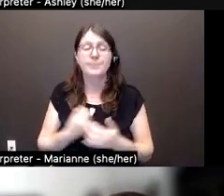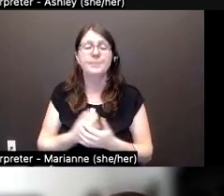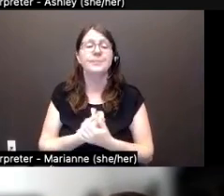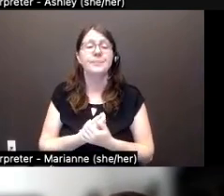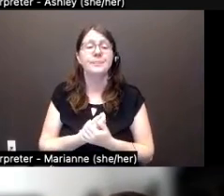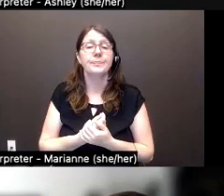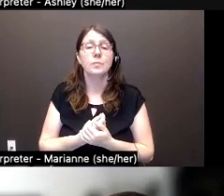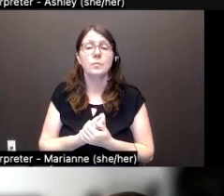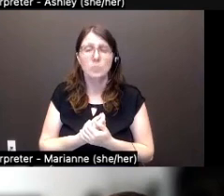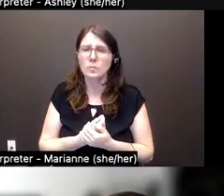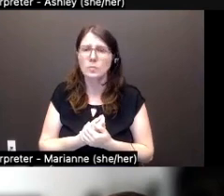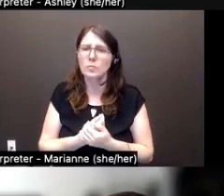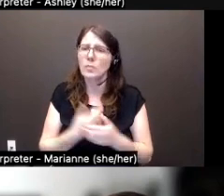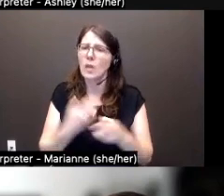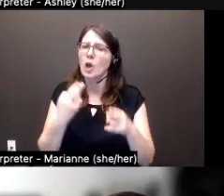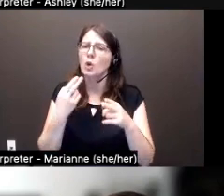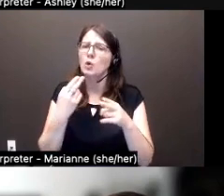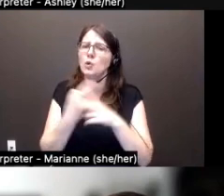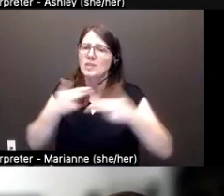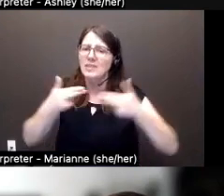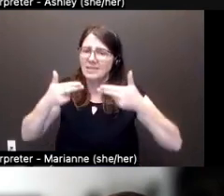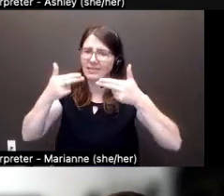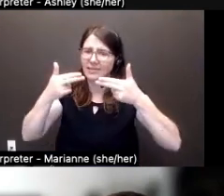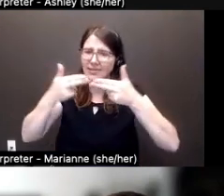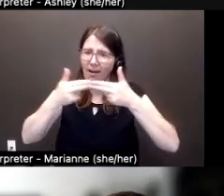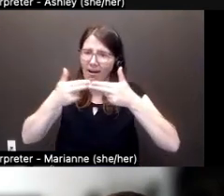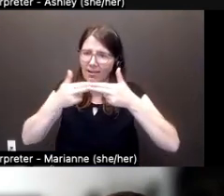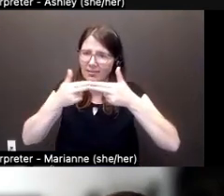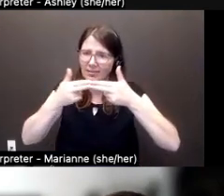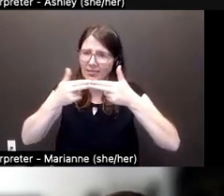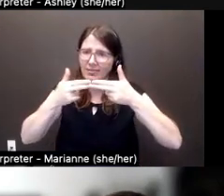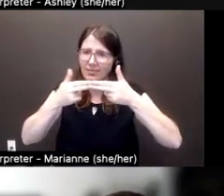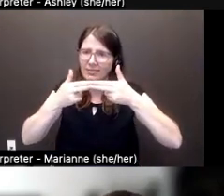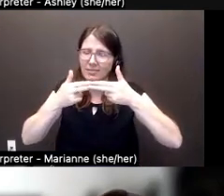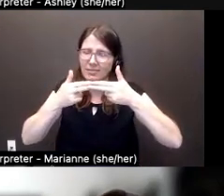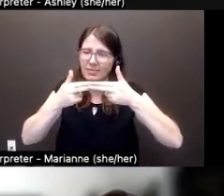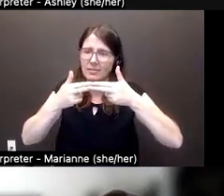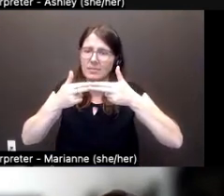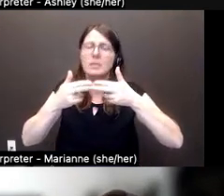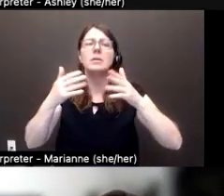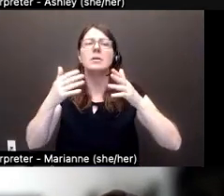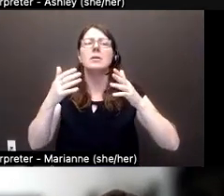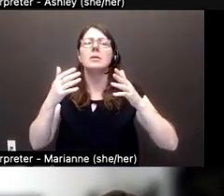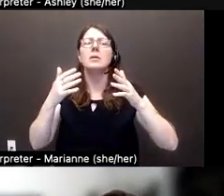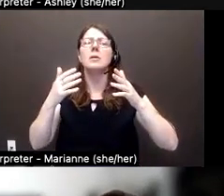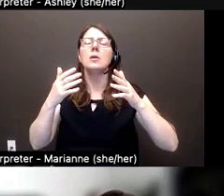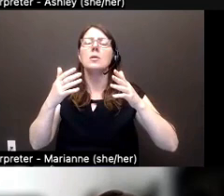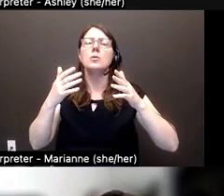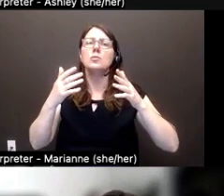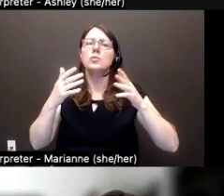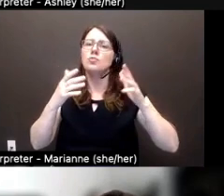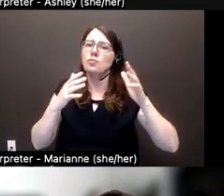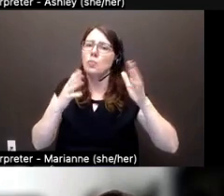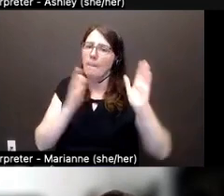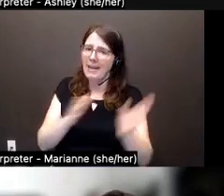the flow of how I wanted the videos to look. And once